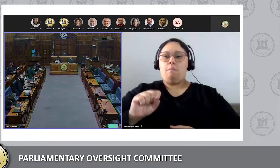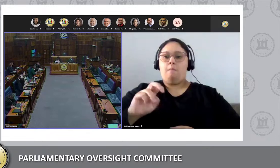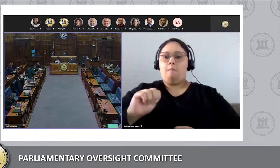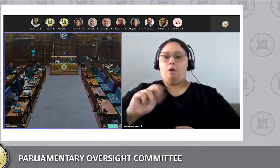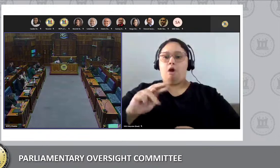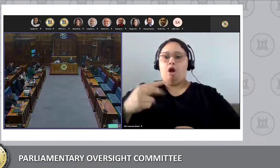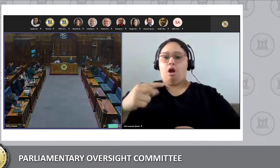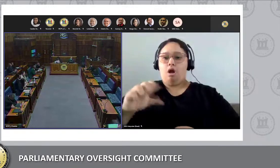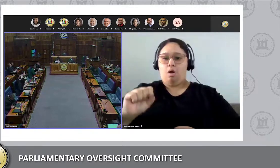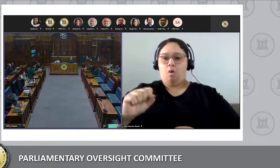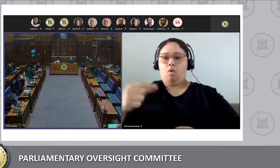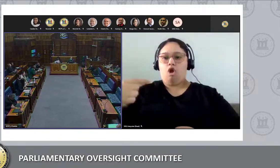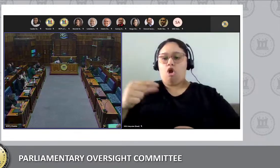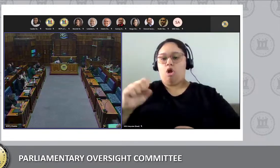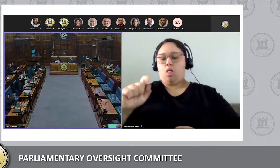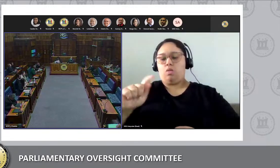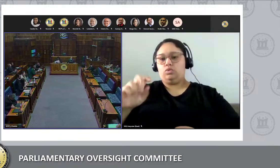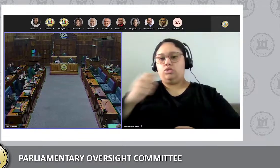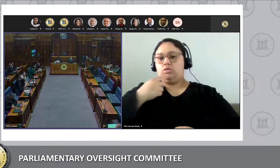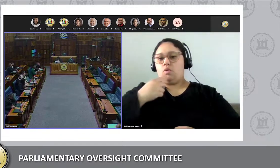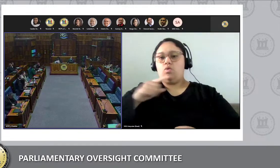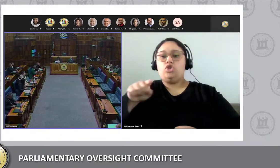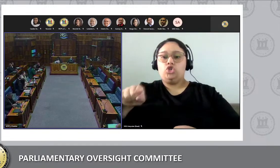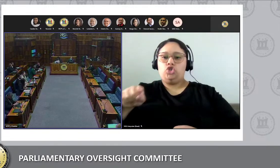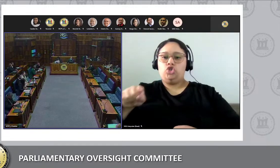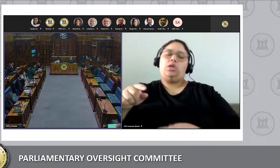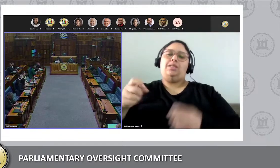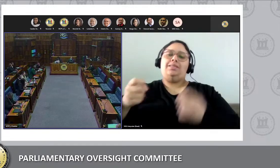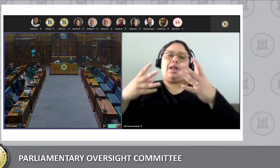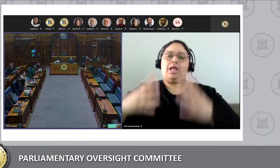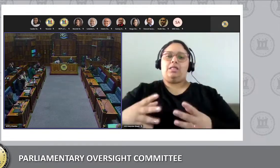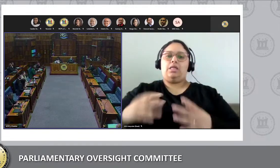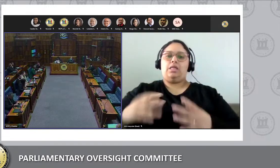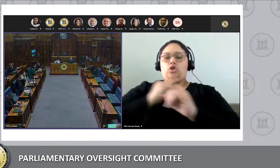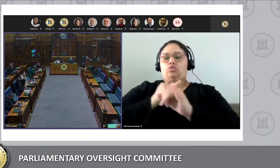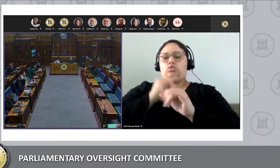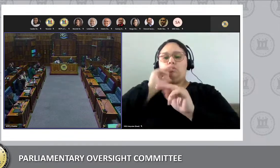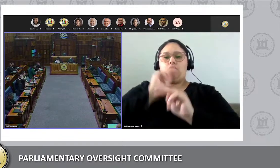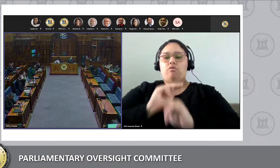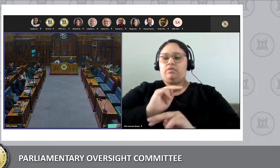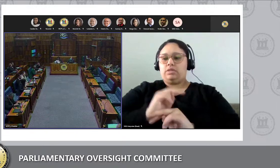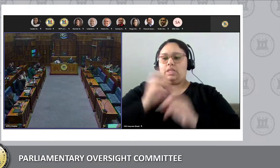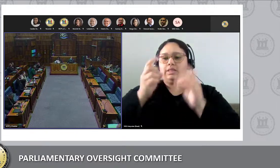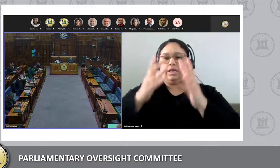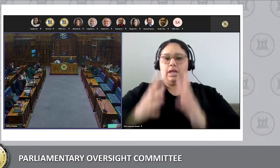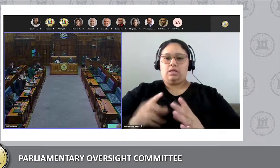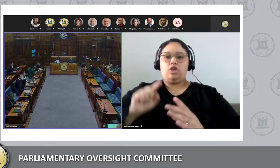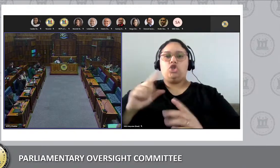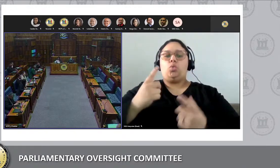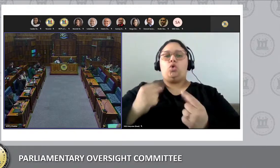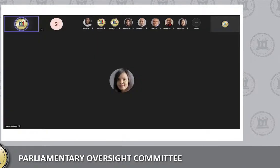Director, Strategy and Institutional Oversight, will do the presentation on the